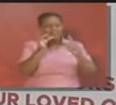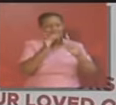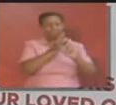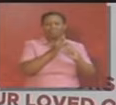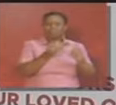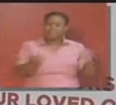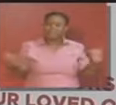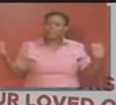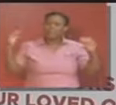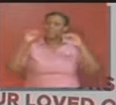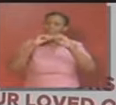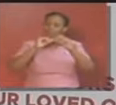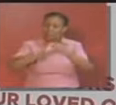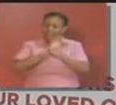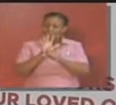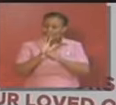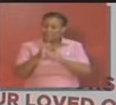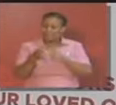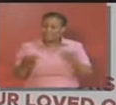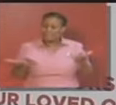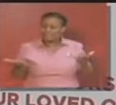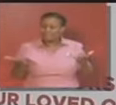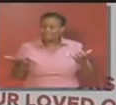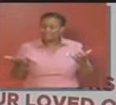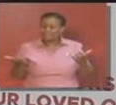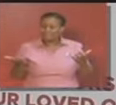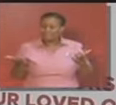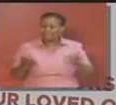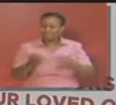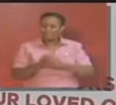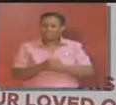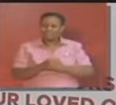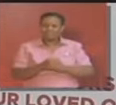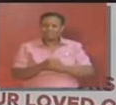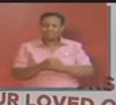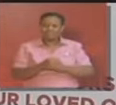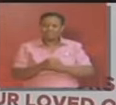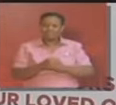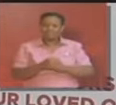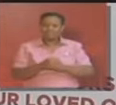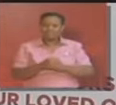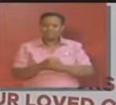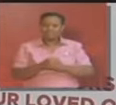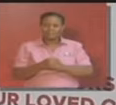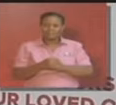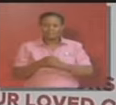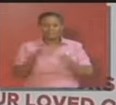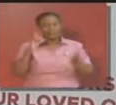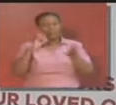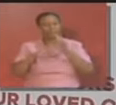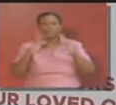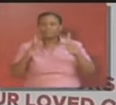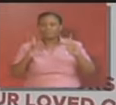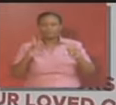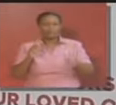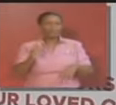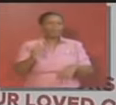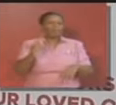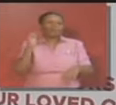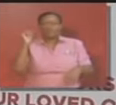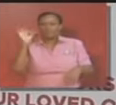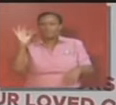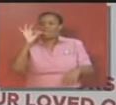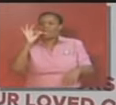to pass on the virus. We are noticing that trend of people refusing to be swabbed even though they are living with a COVID